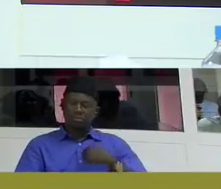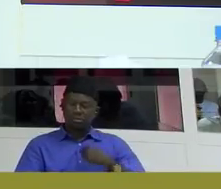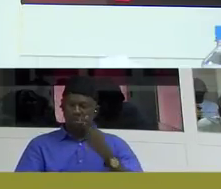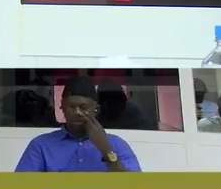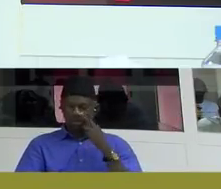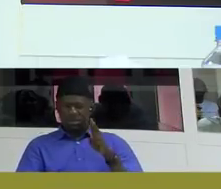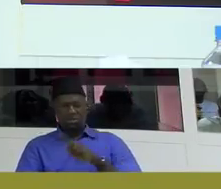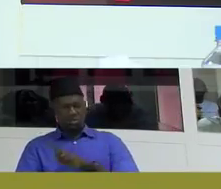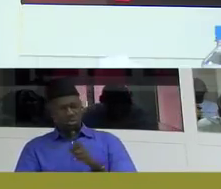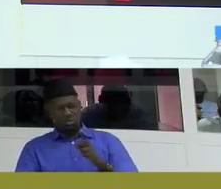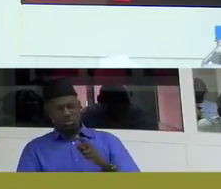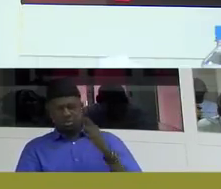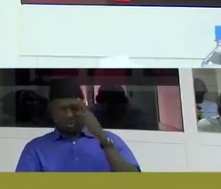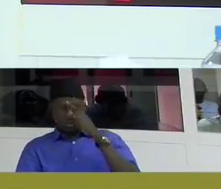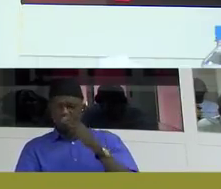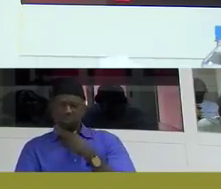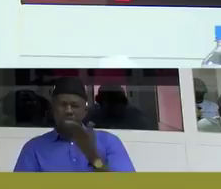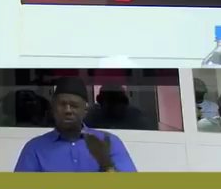whilst they're having their funeral.